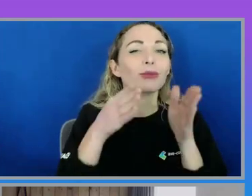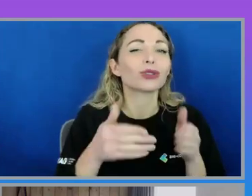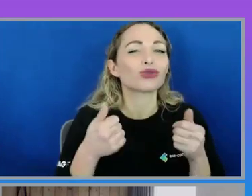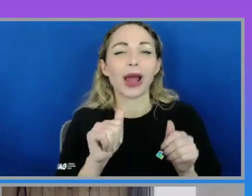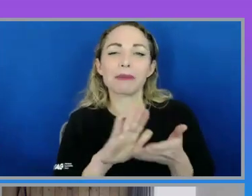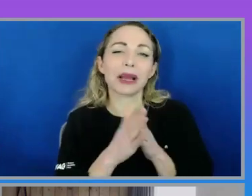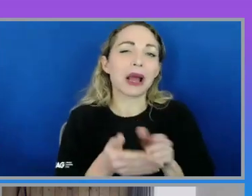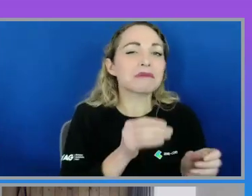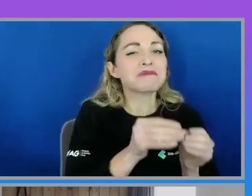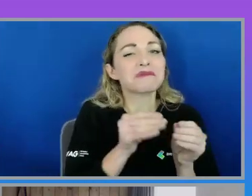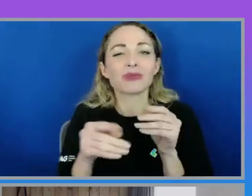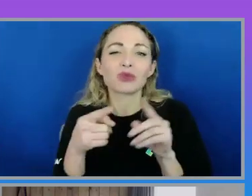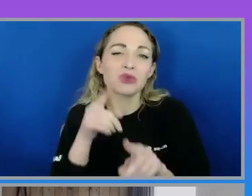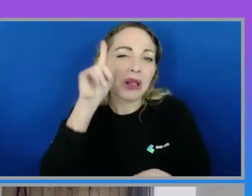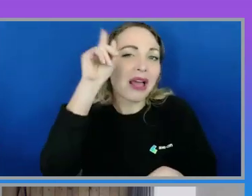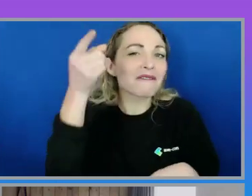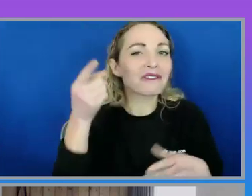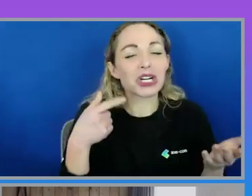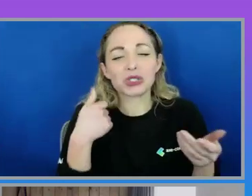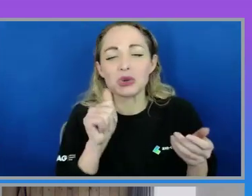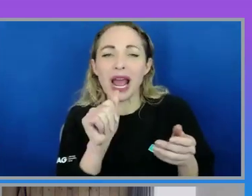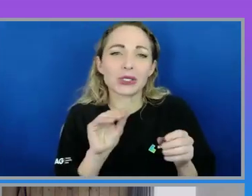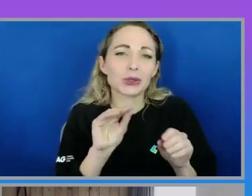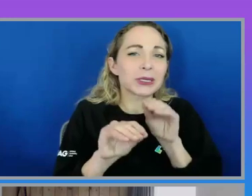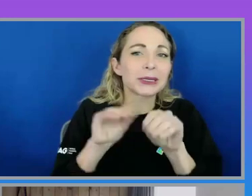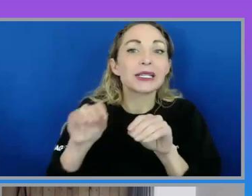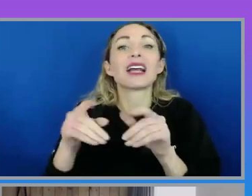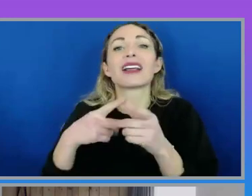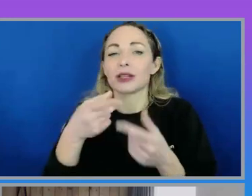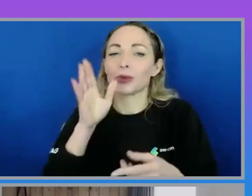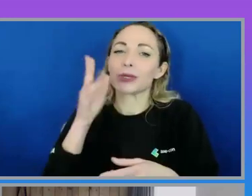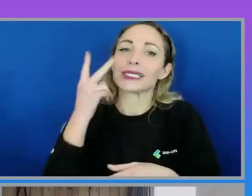be tricksy hobbitses that these exceptions and edge cases might crop up.